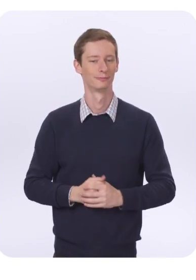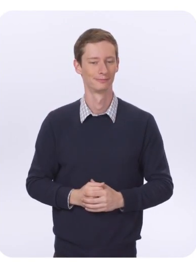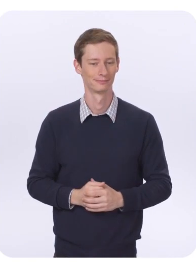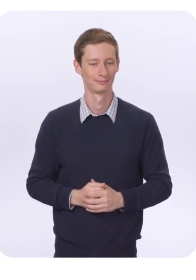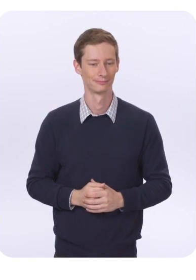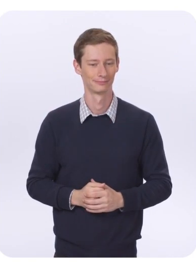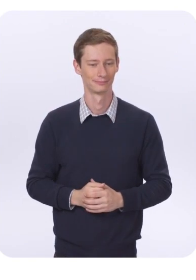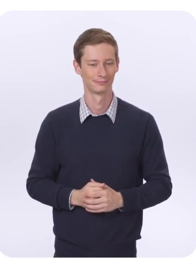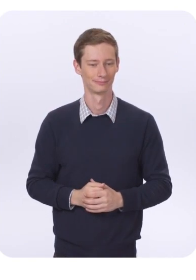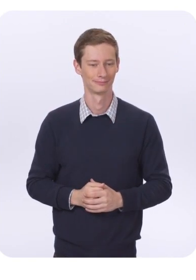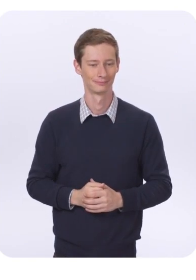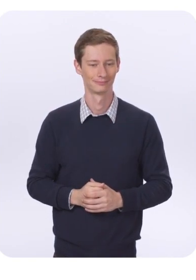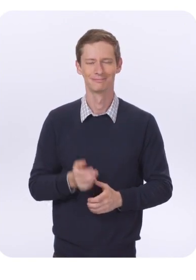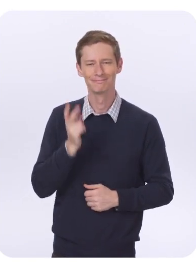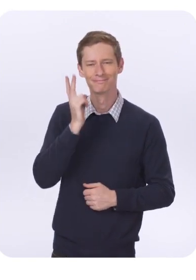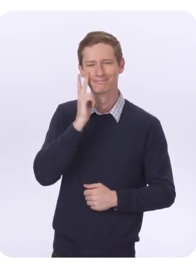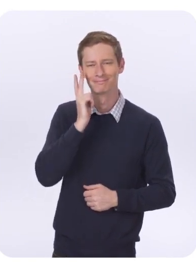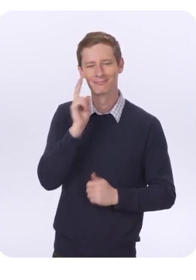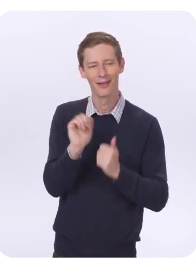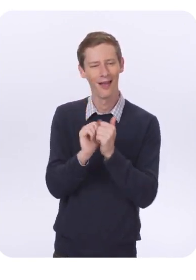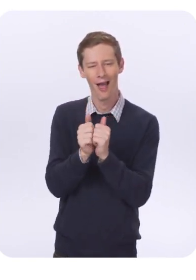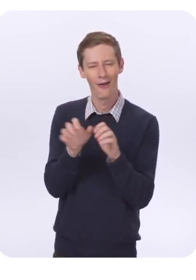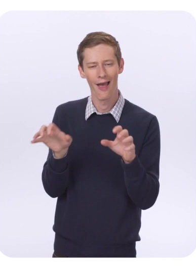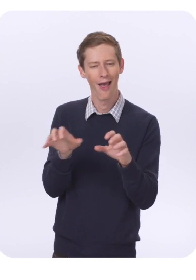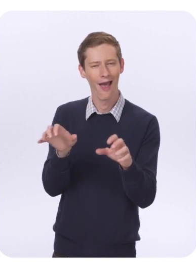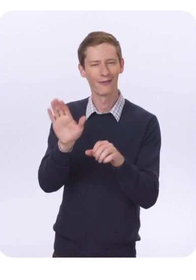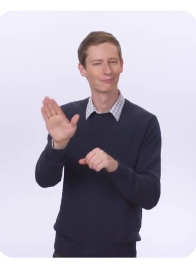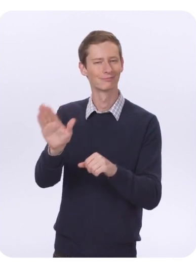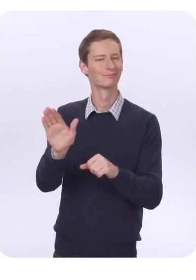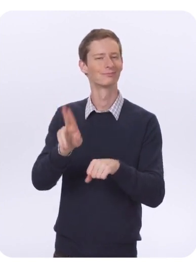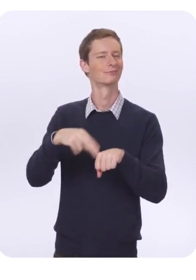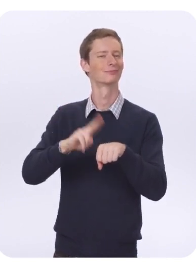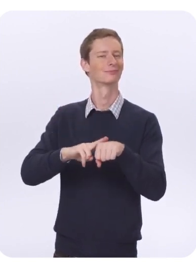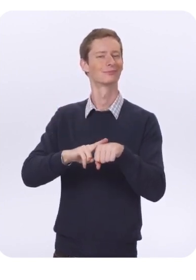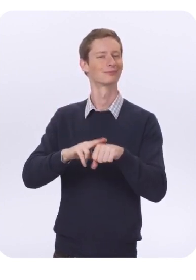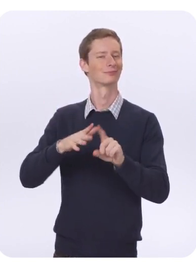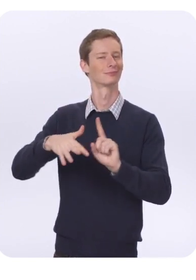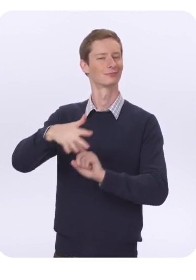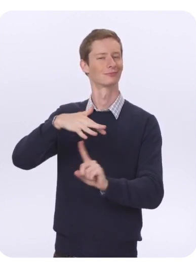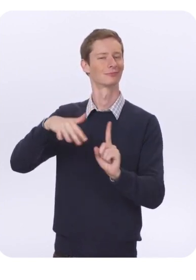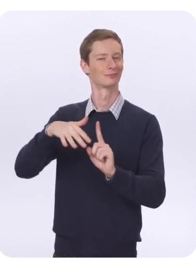Let's see how they act in their natural environment, the insect realm.